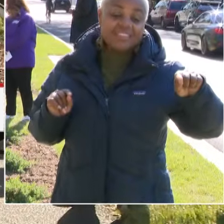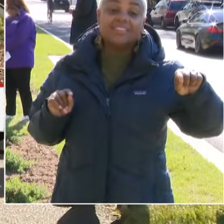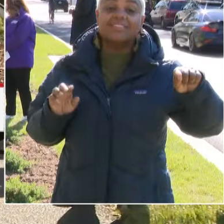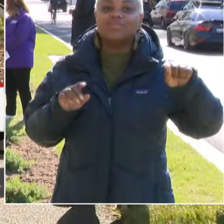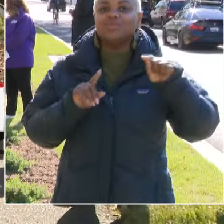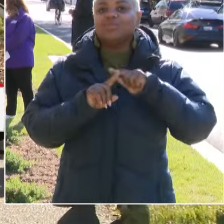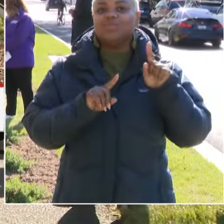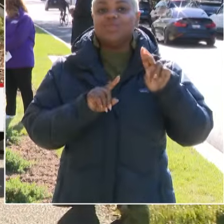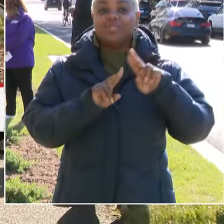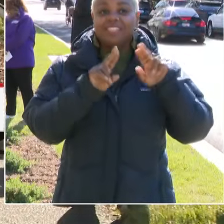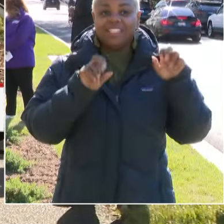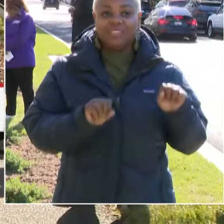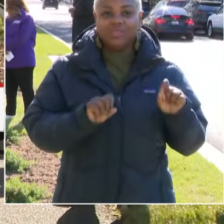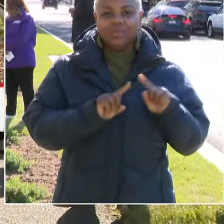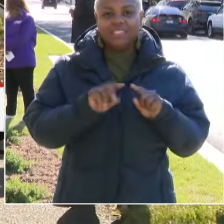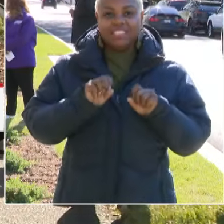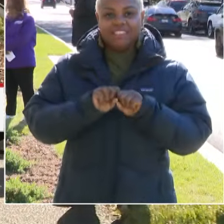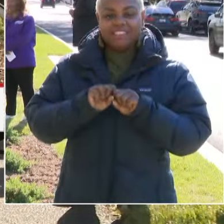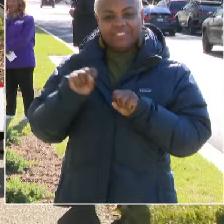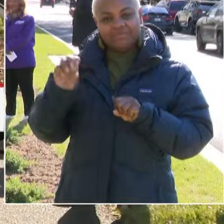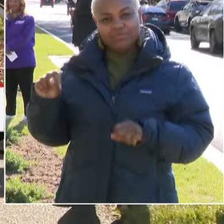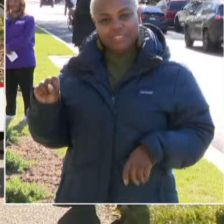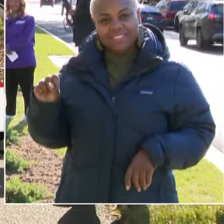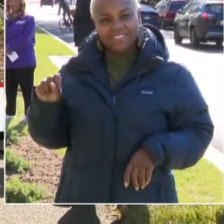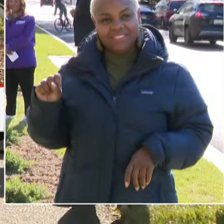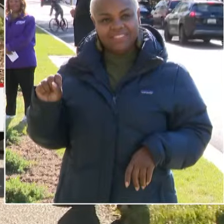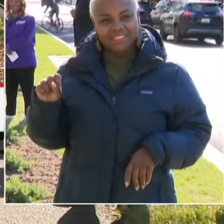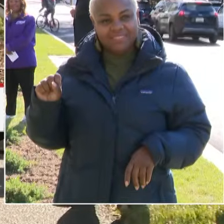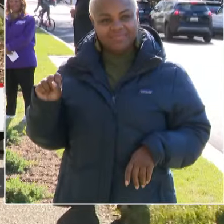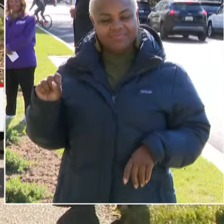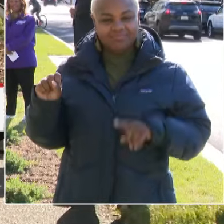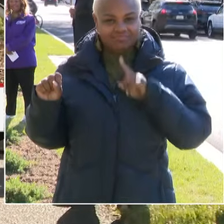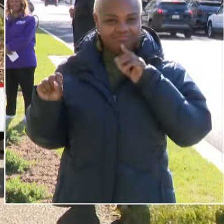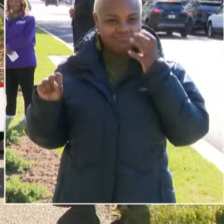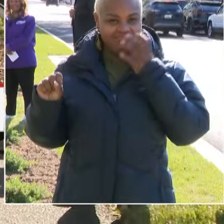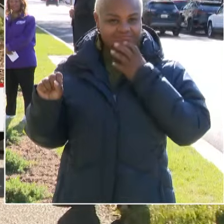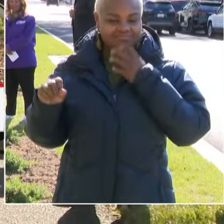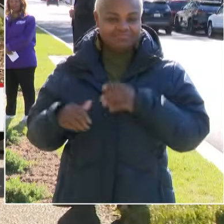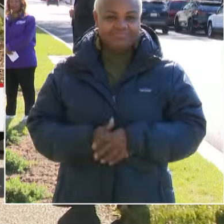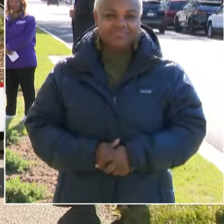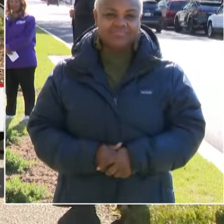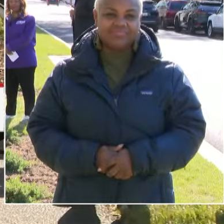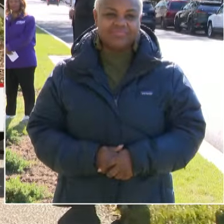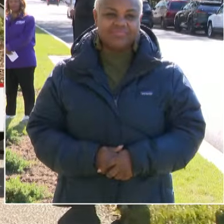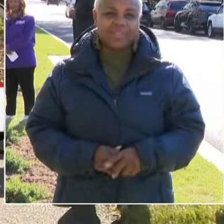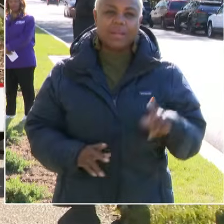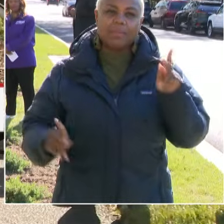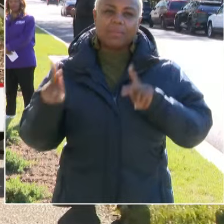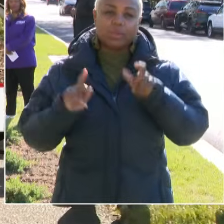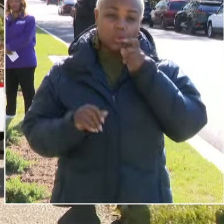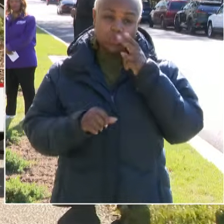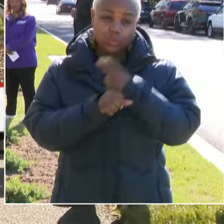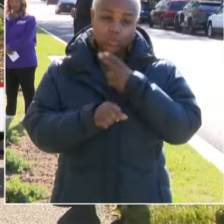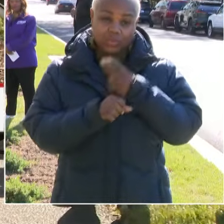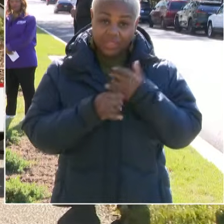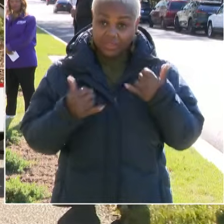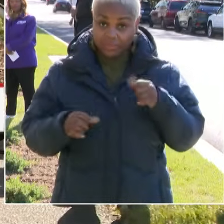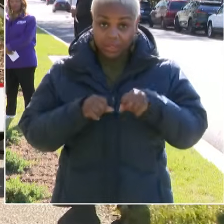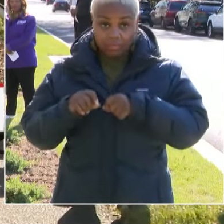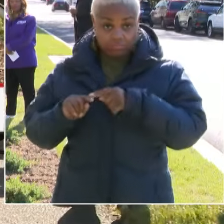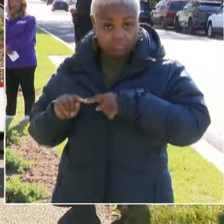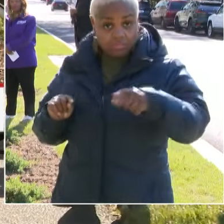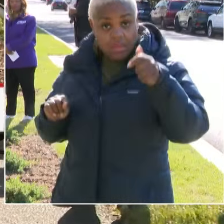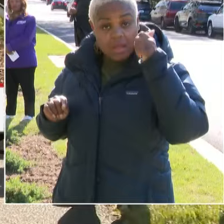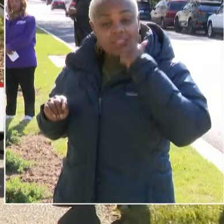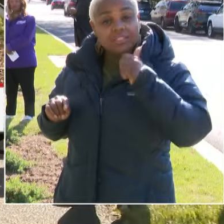Silver Spring. For more than 5,000 people who use the MBT each day, this new 1.7-mile